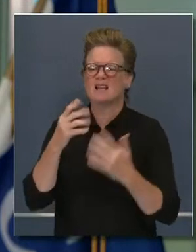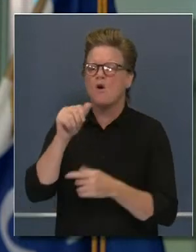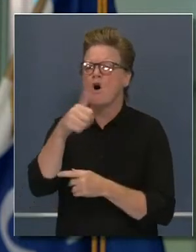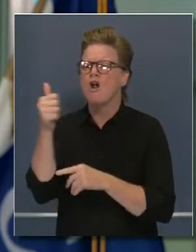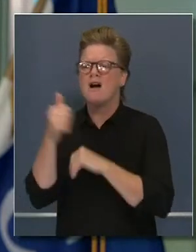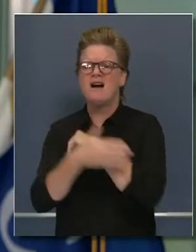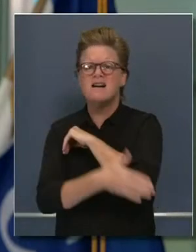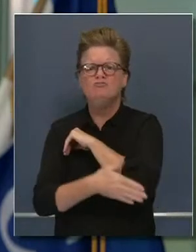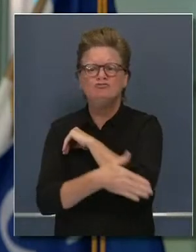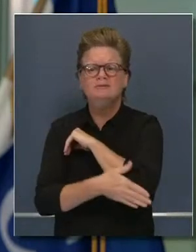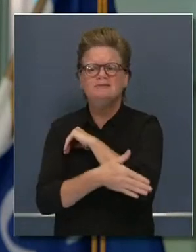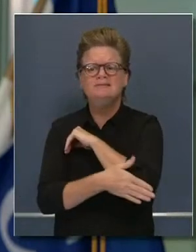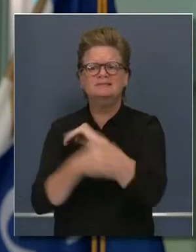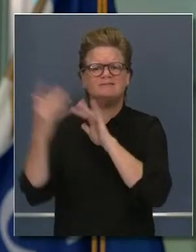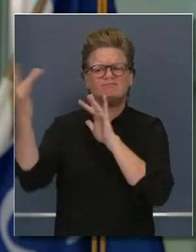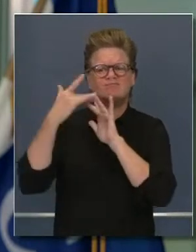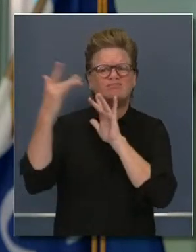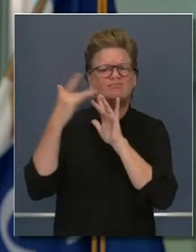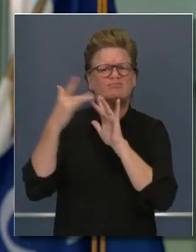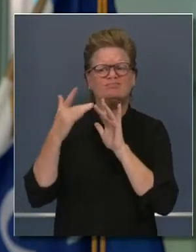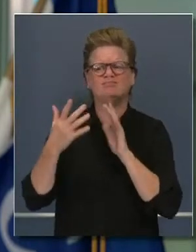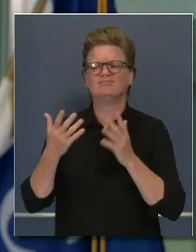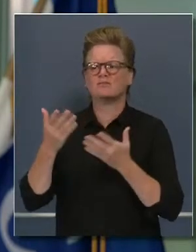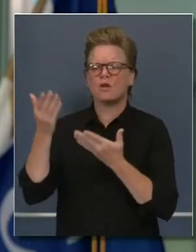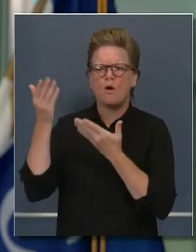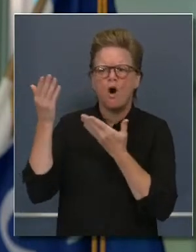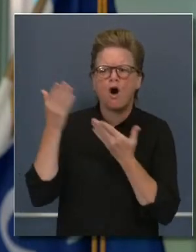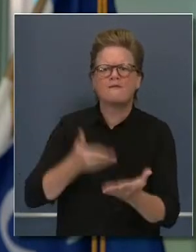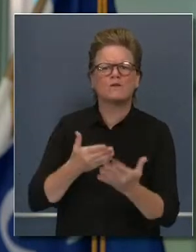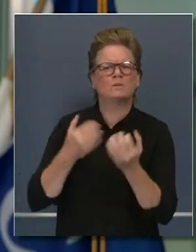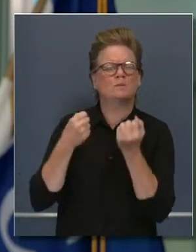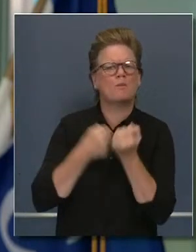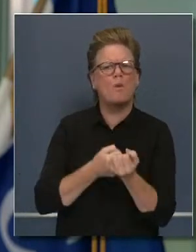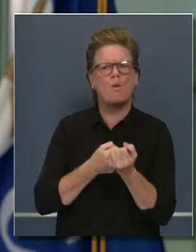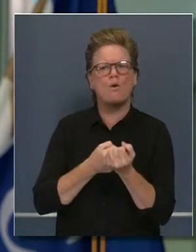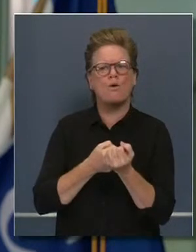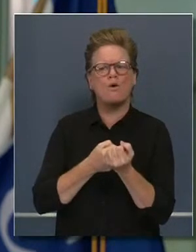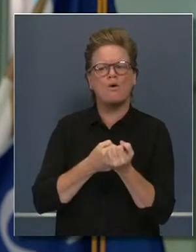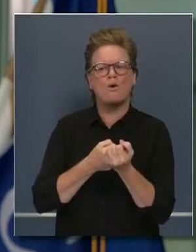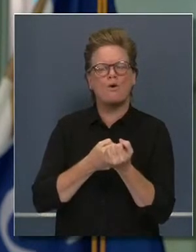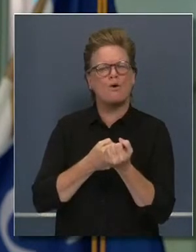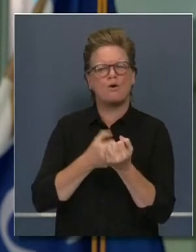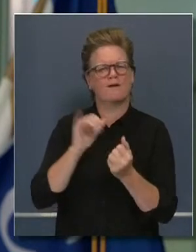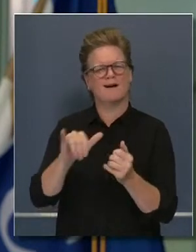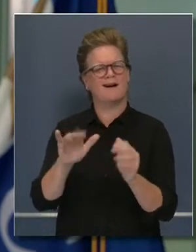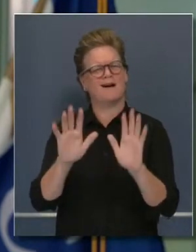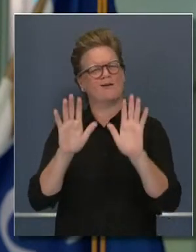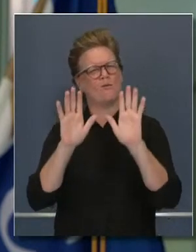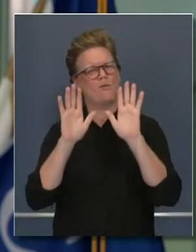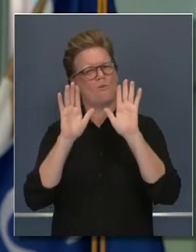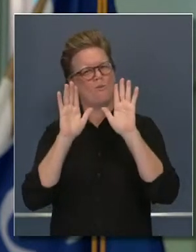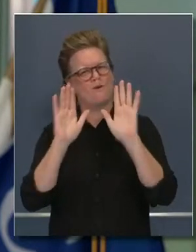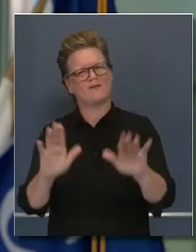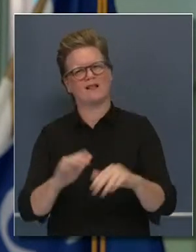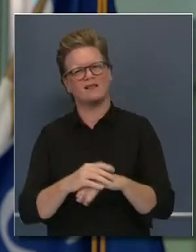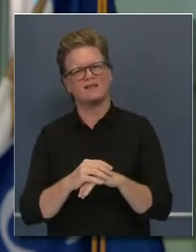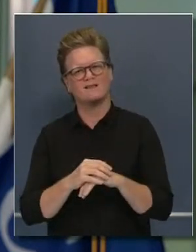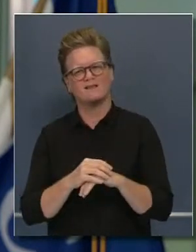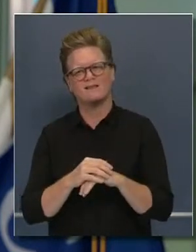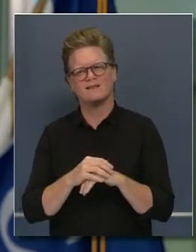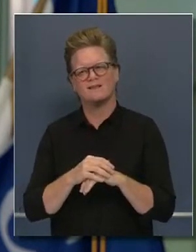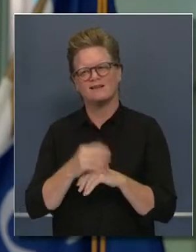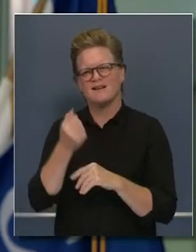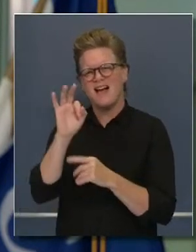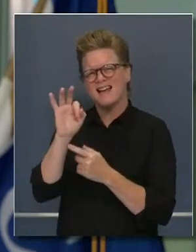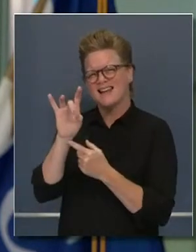a capacity of resiliency in this state that goes back decades. I mean, this is, you can go back in the 80s and 90s,